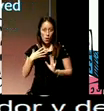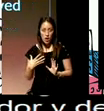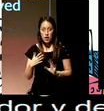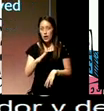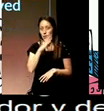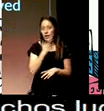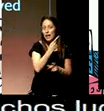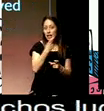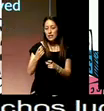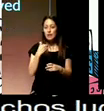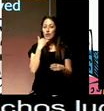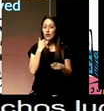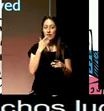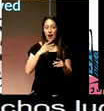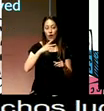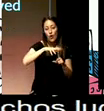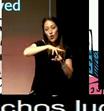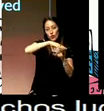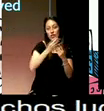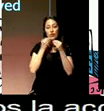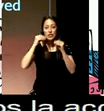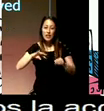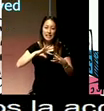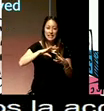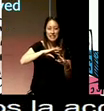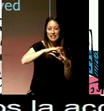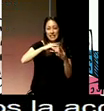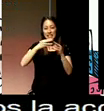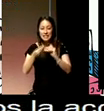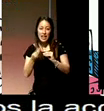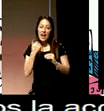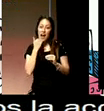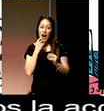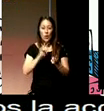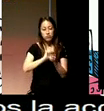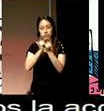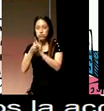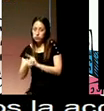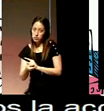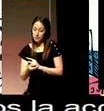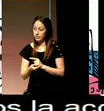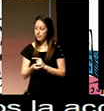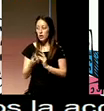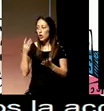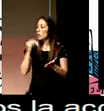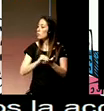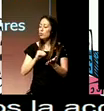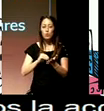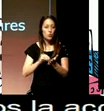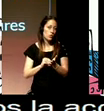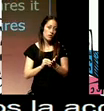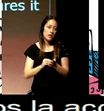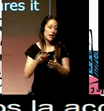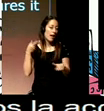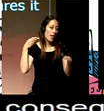context. In many historical architectures, it is not possible to guarantee accessibility for